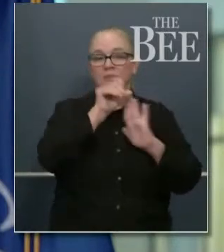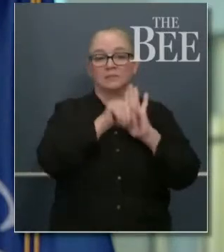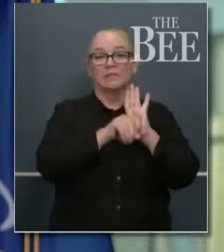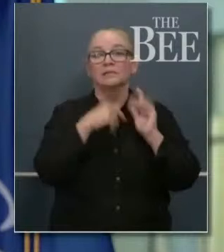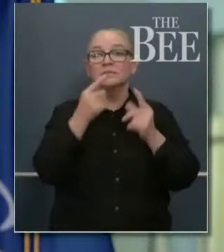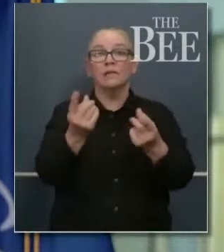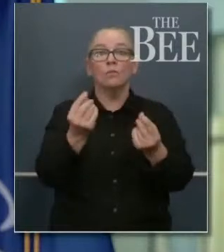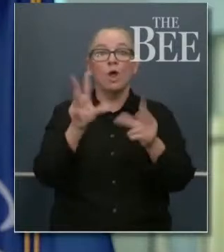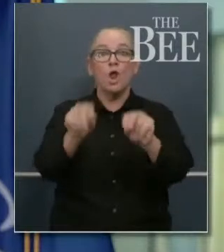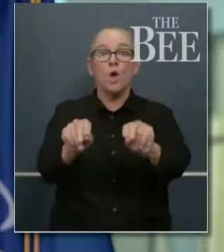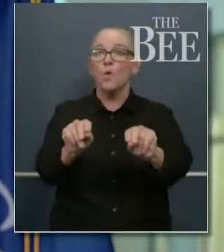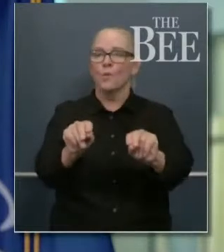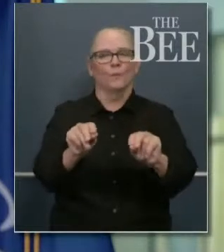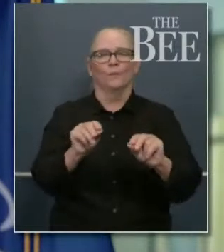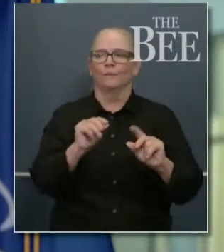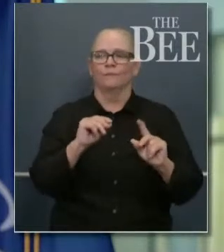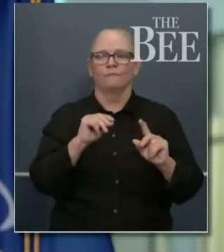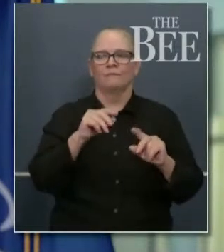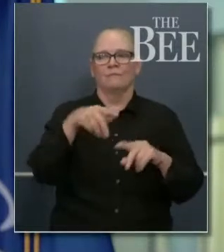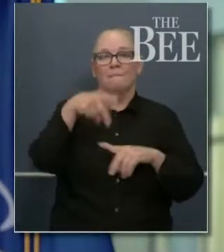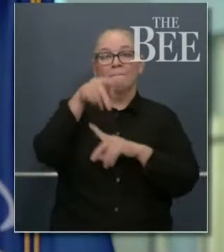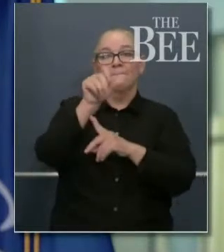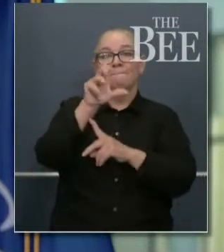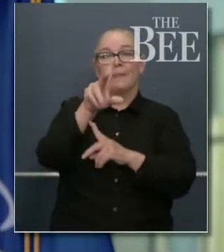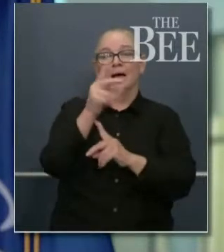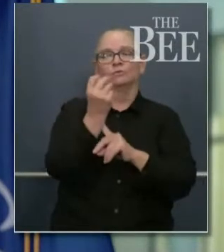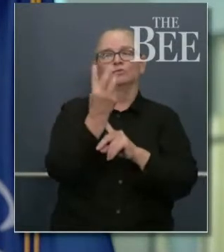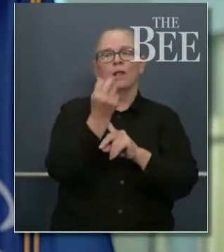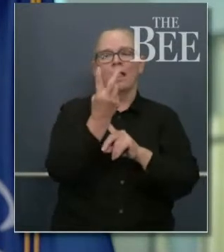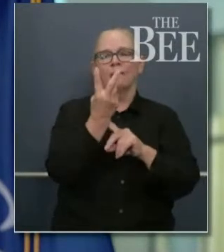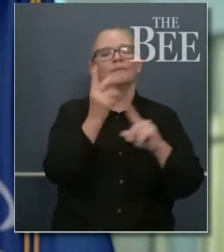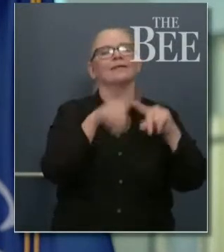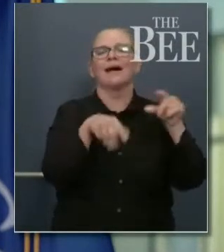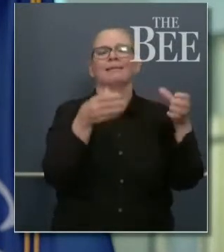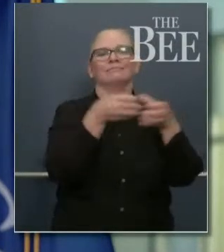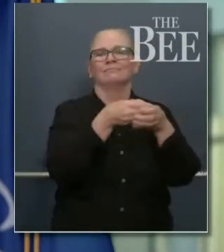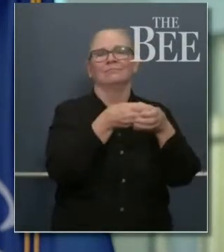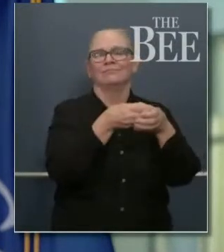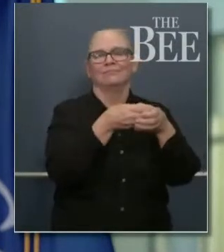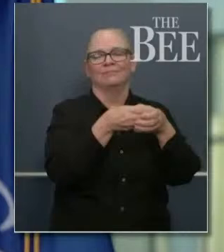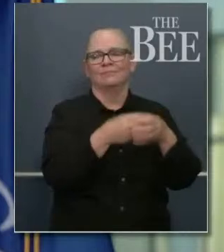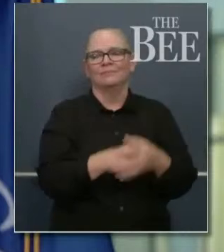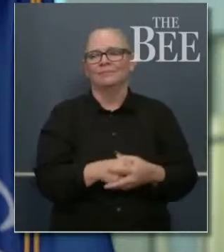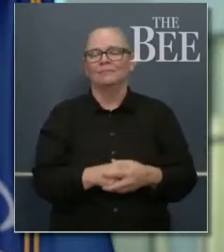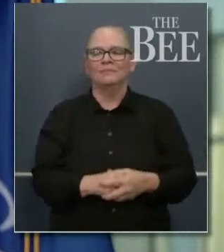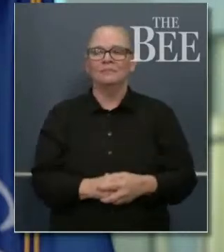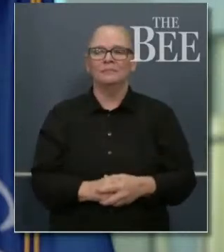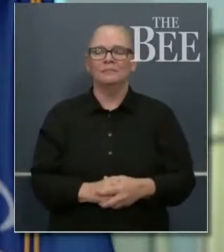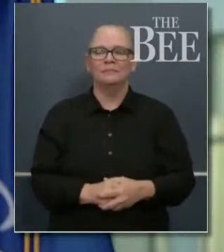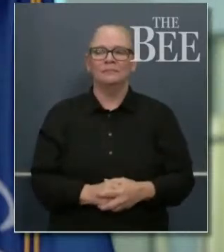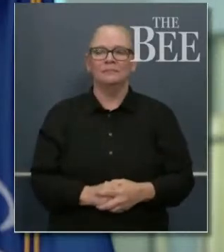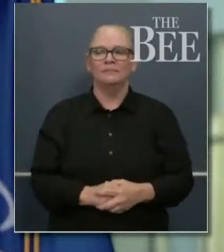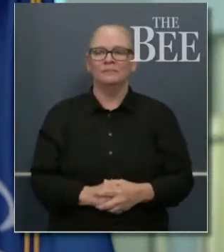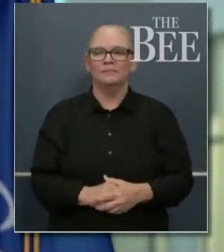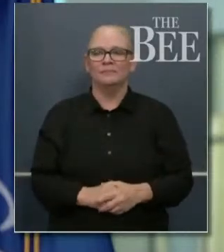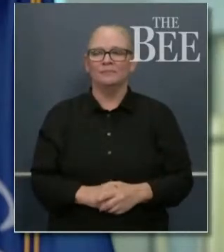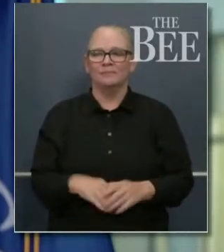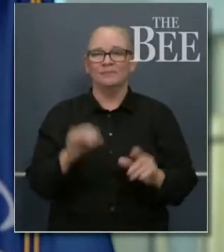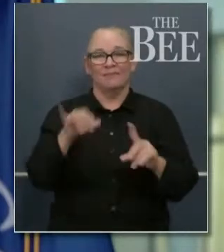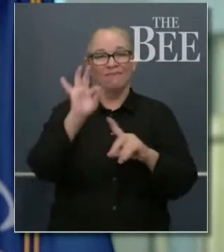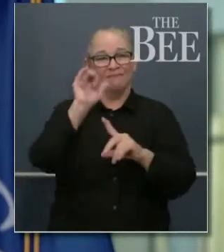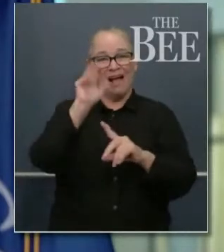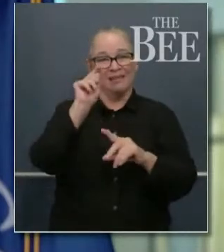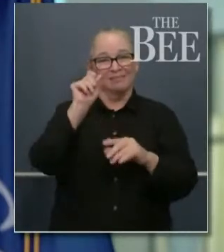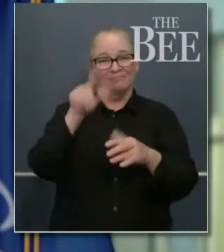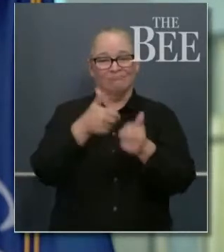for the Pac-12 to resume. Quite the contrary. That has been a misrepresentation of the facts. But what